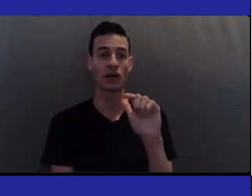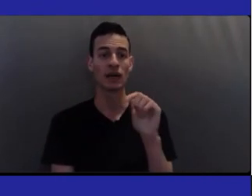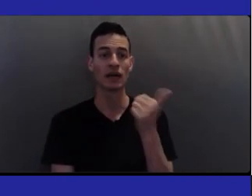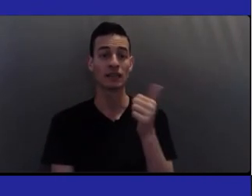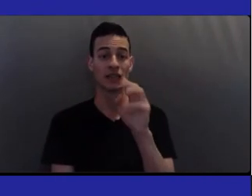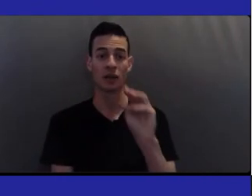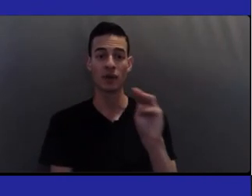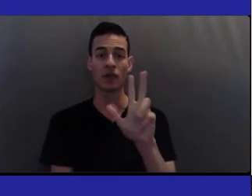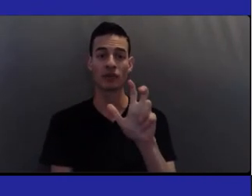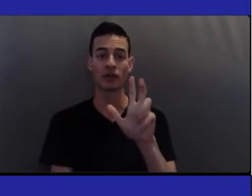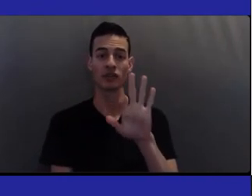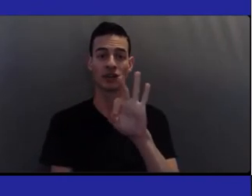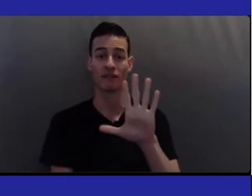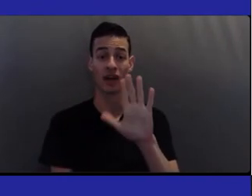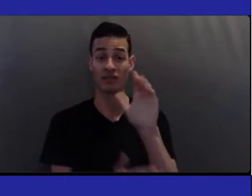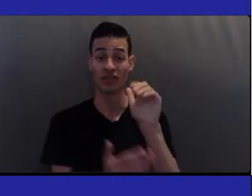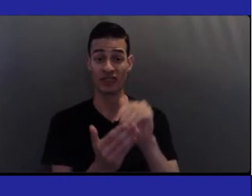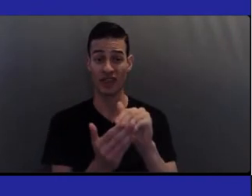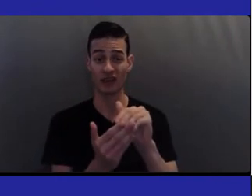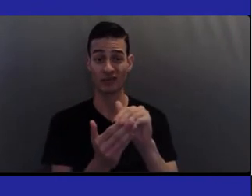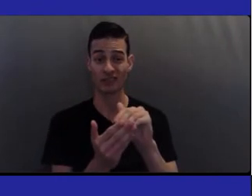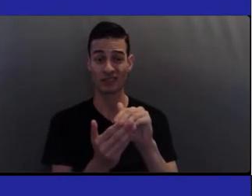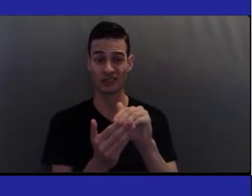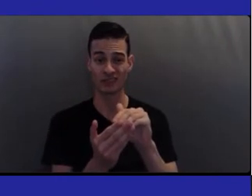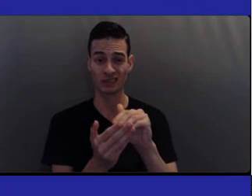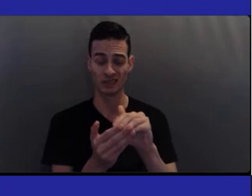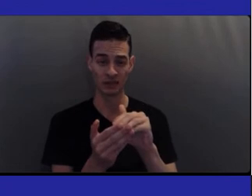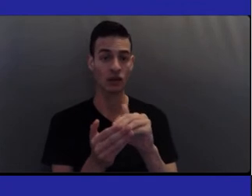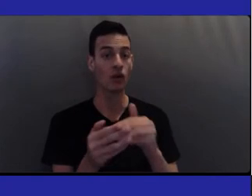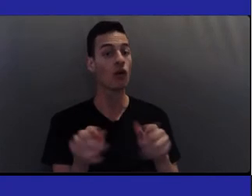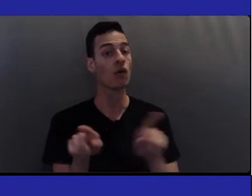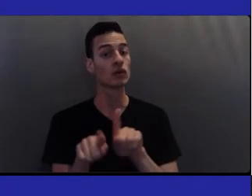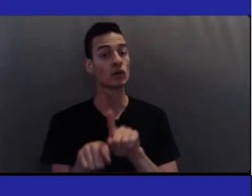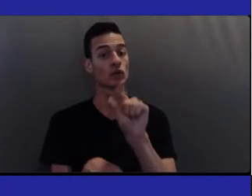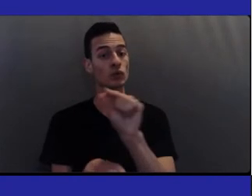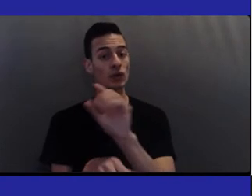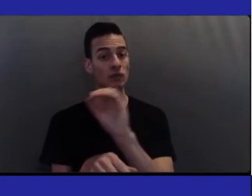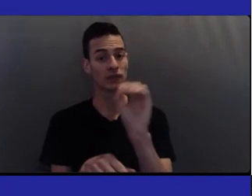$10,395,000, including a 20% contingency of